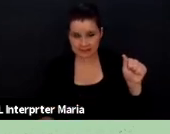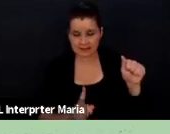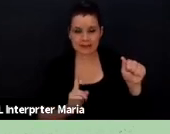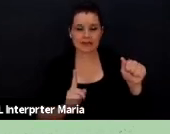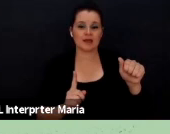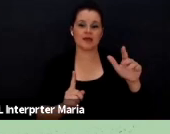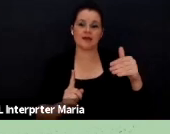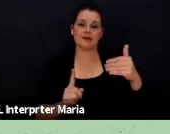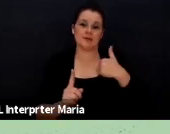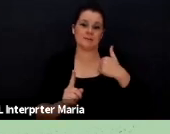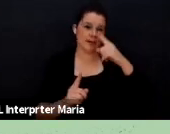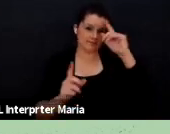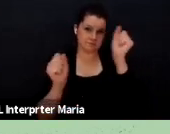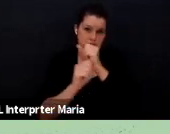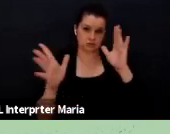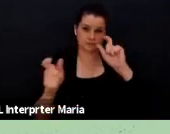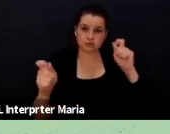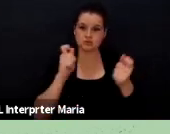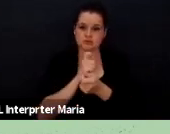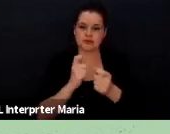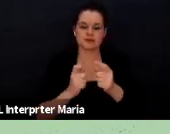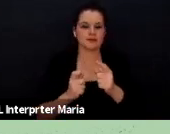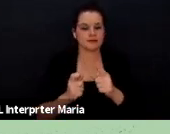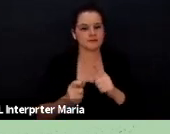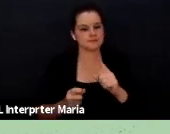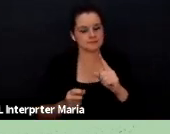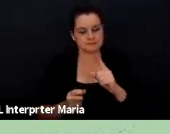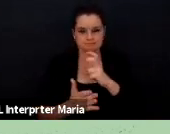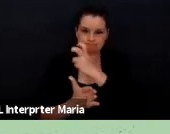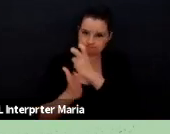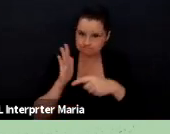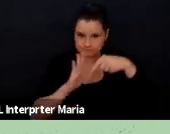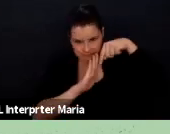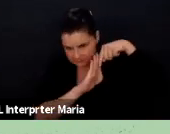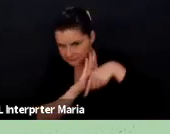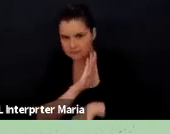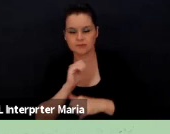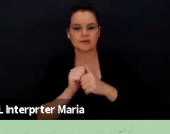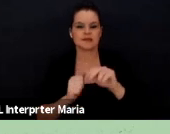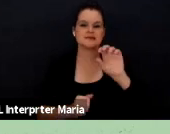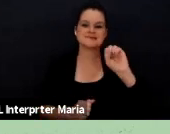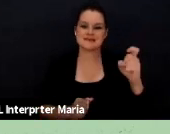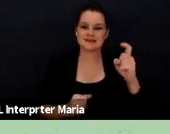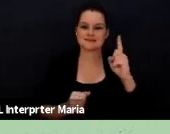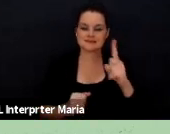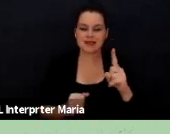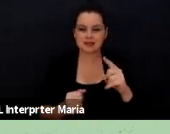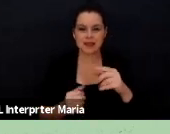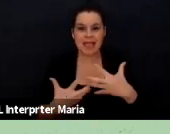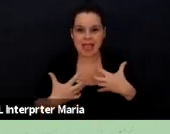vision for change is comprehensive sex and healthy relationship education from